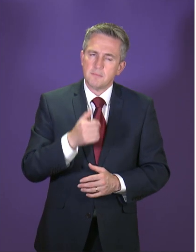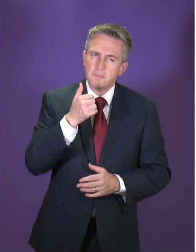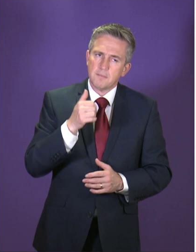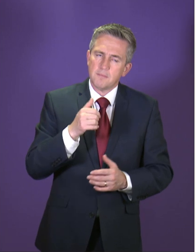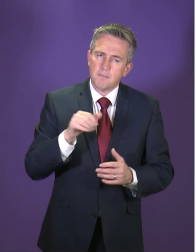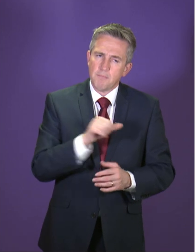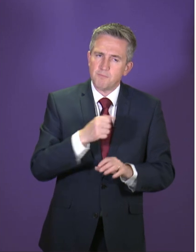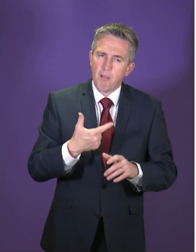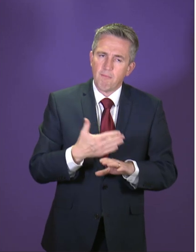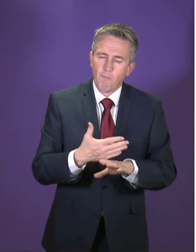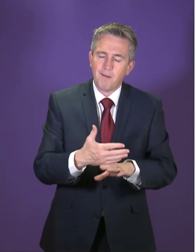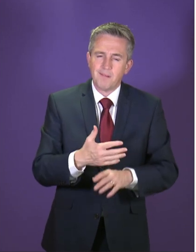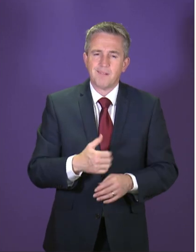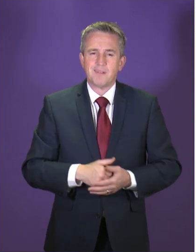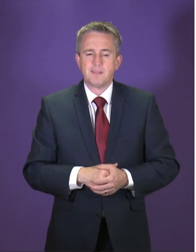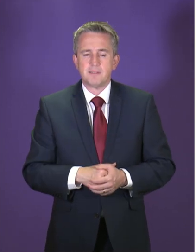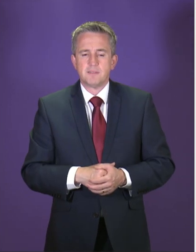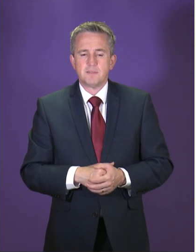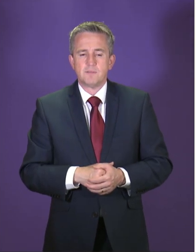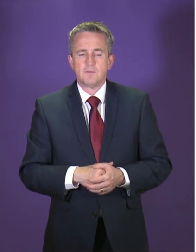do you imagine that